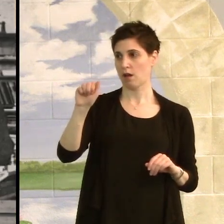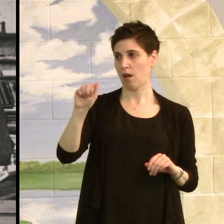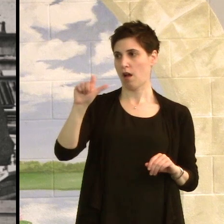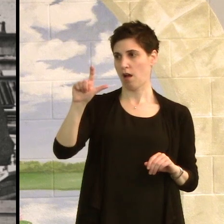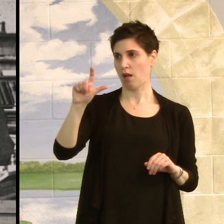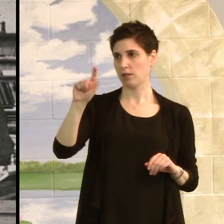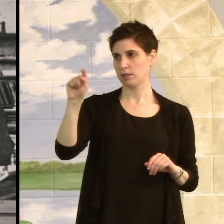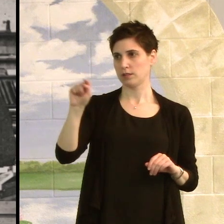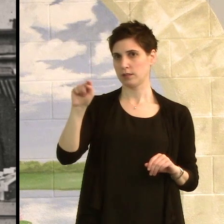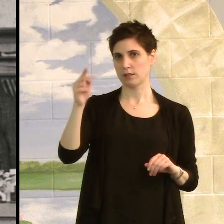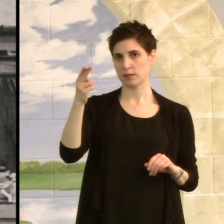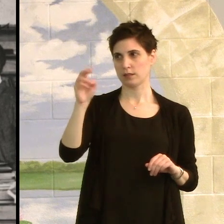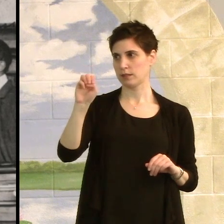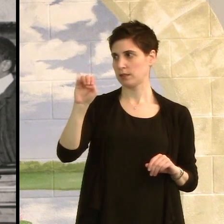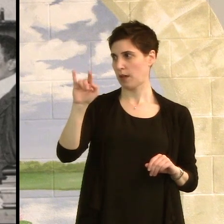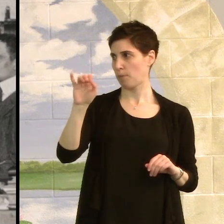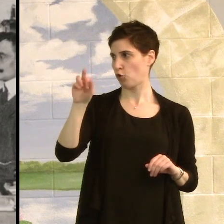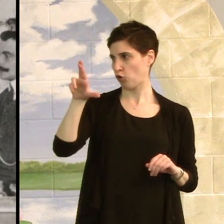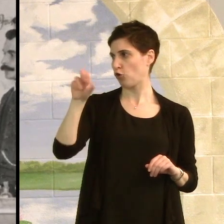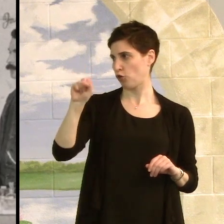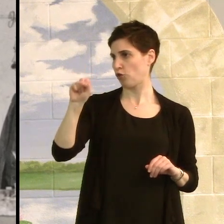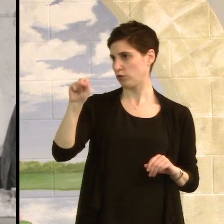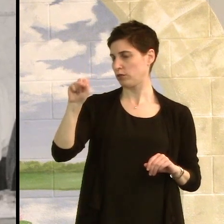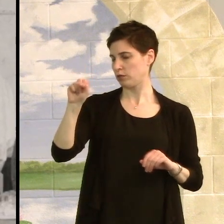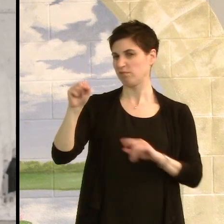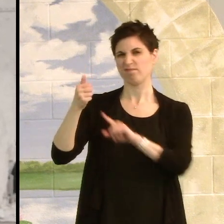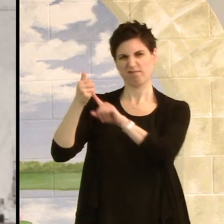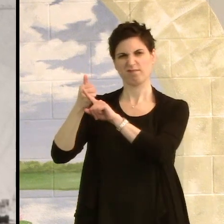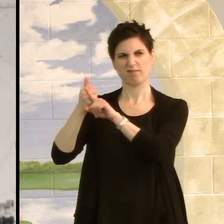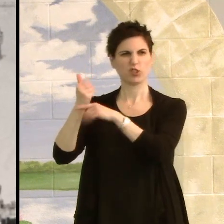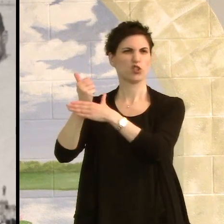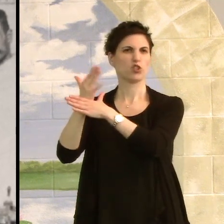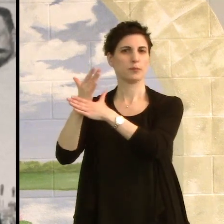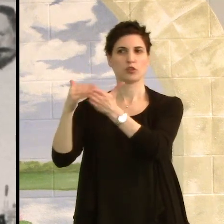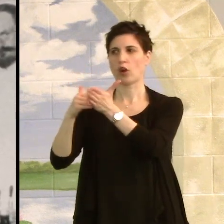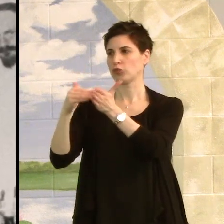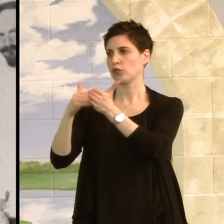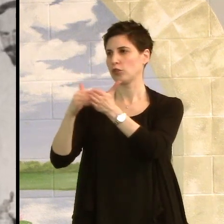Alzheimer, a German doctor at the turn of the century.